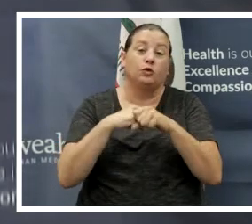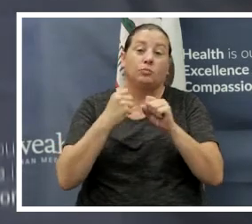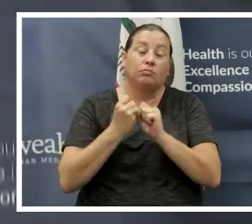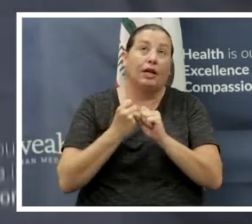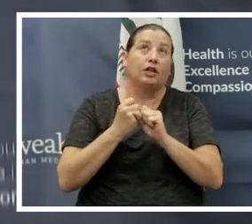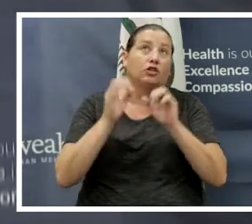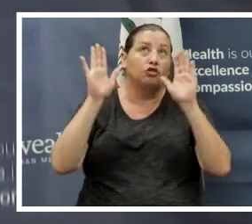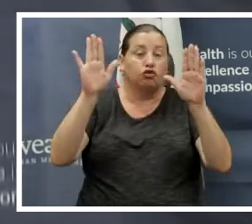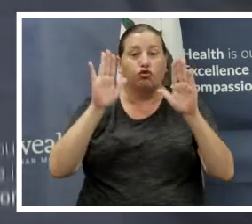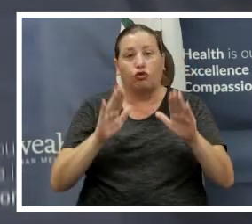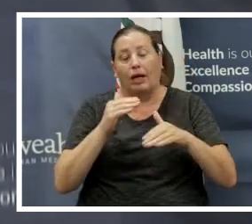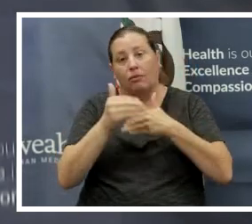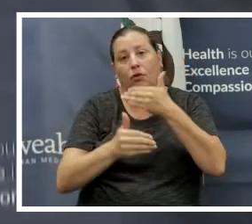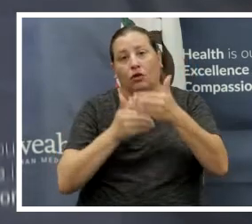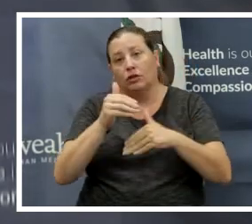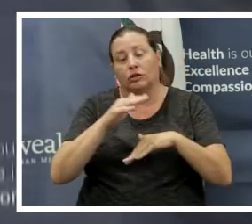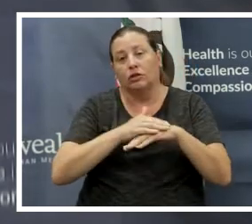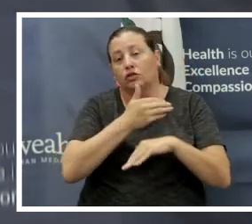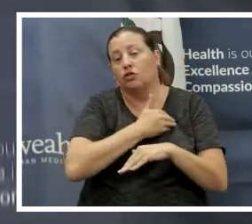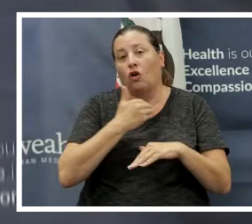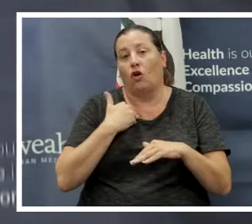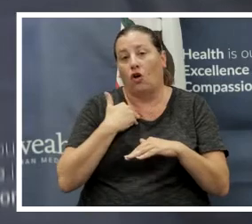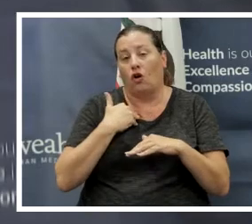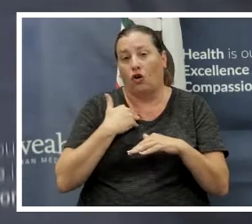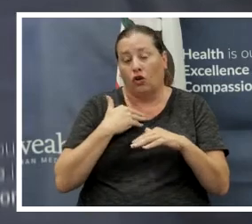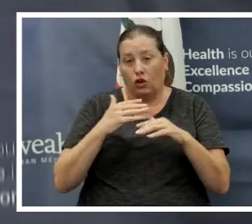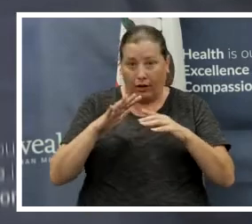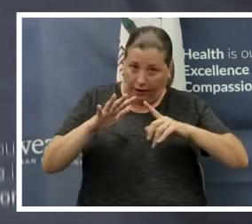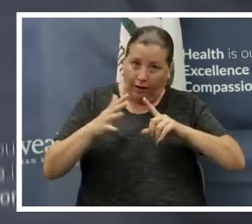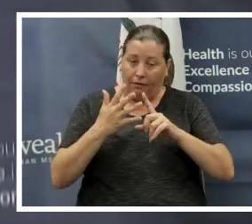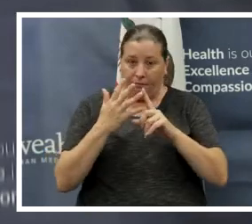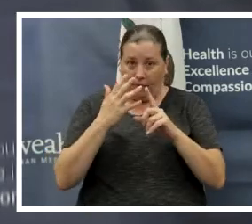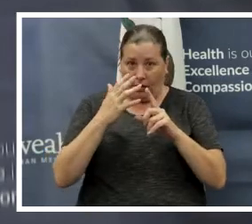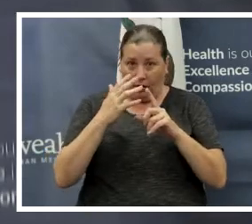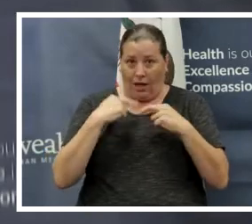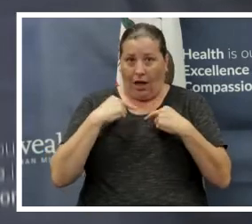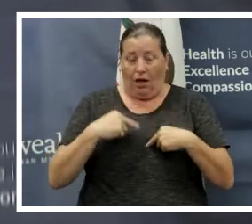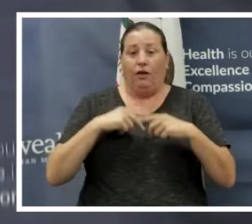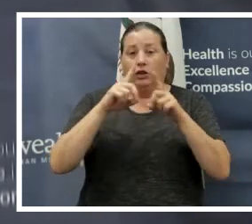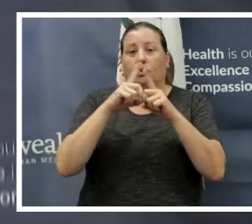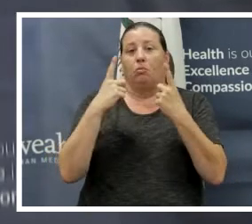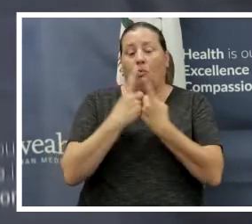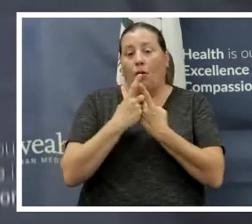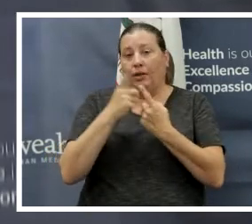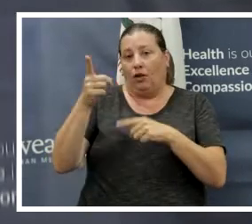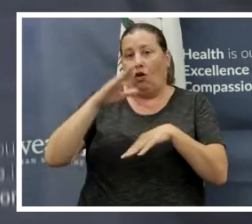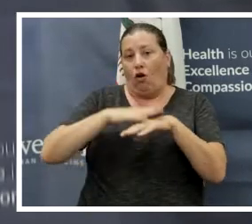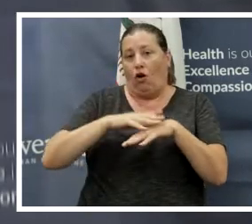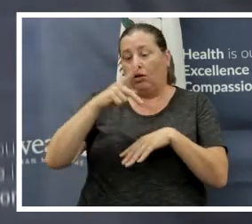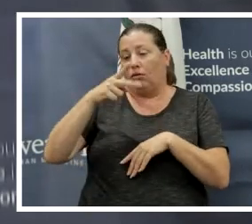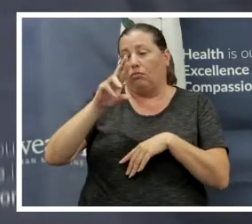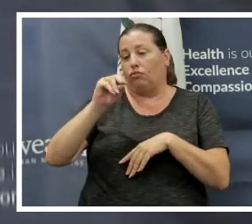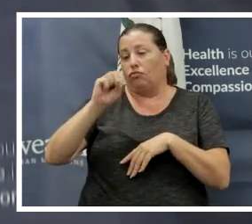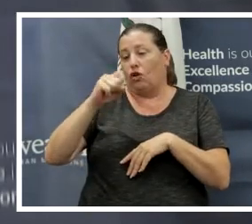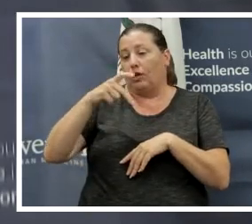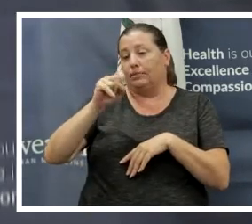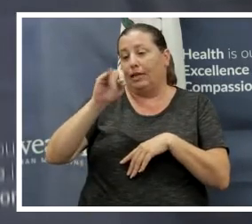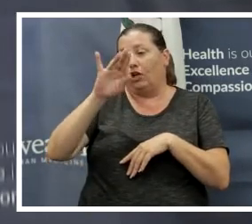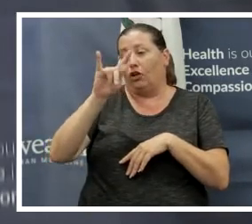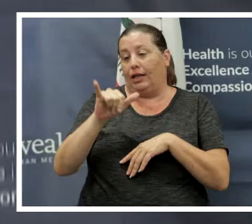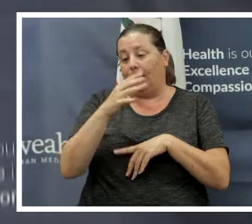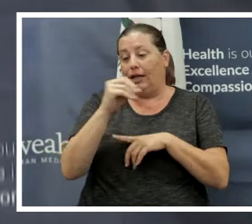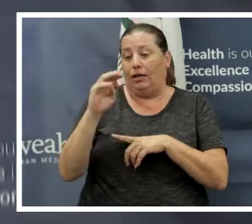of our 5th rural health clinic, this one in the city of Tulare on the corner of Prosperity and Mooney. We hope that will